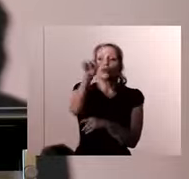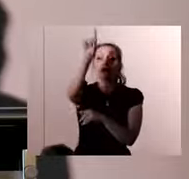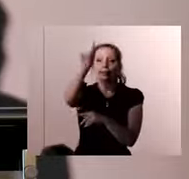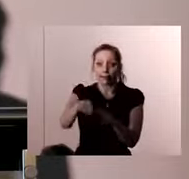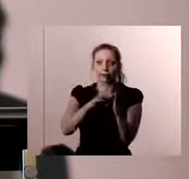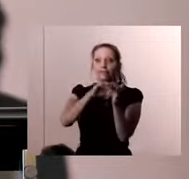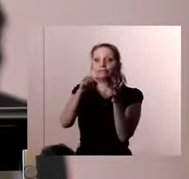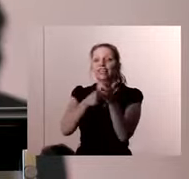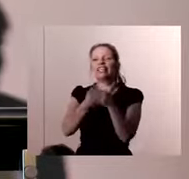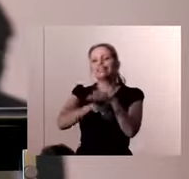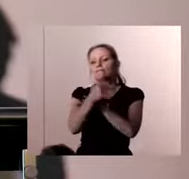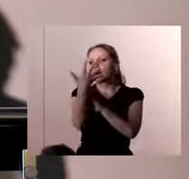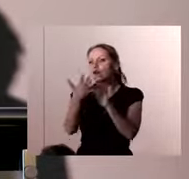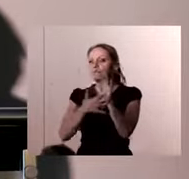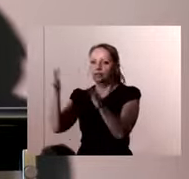in 5 minutes.